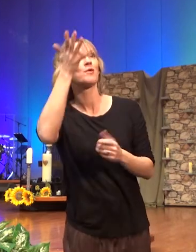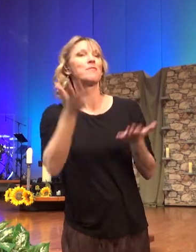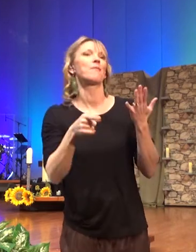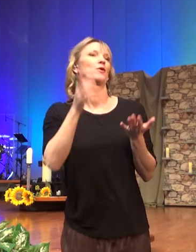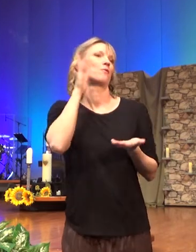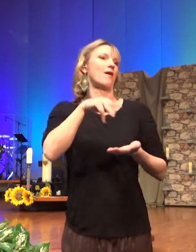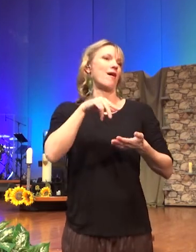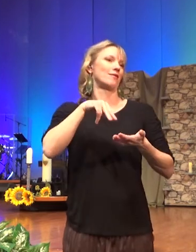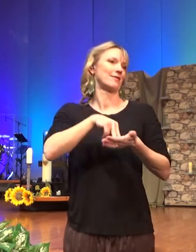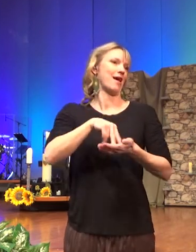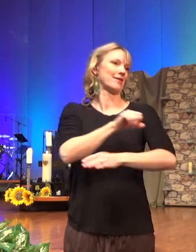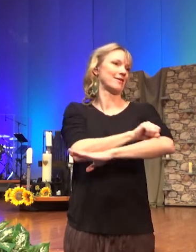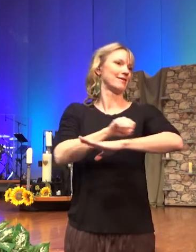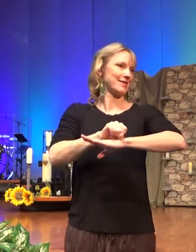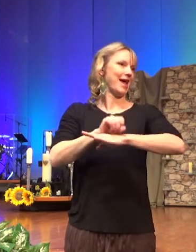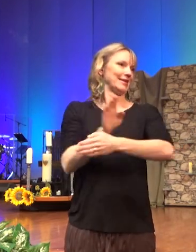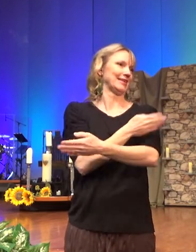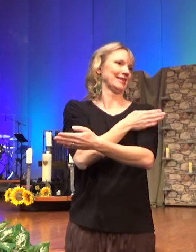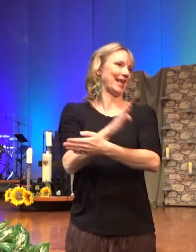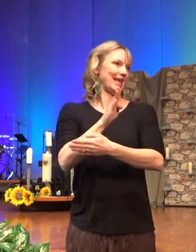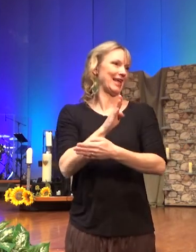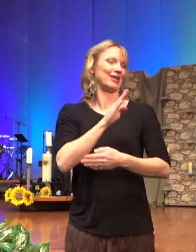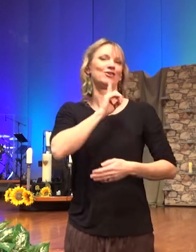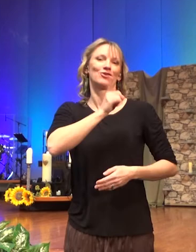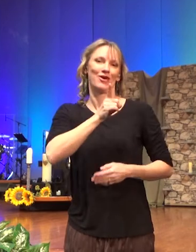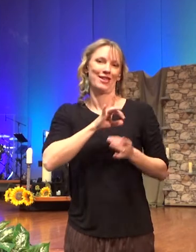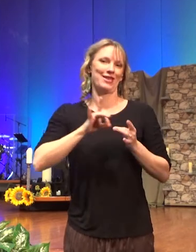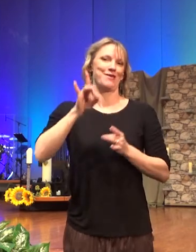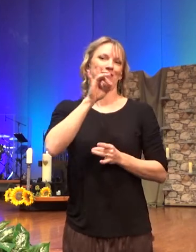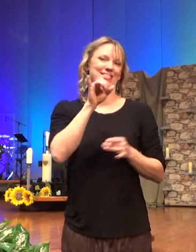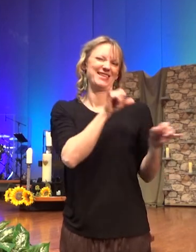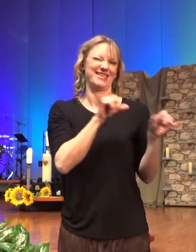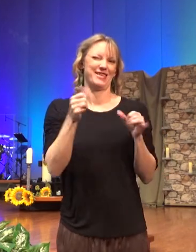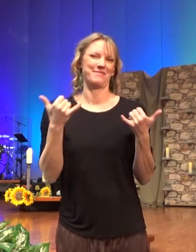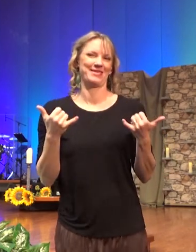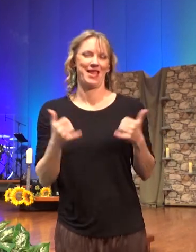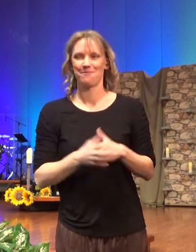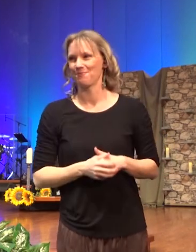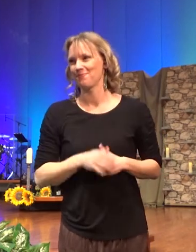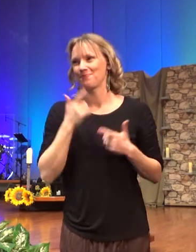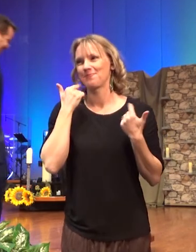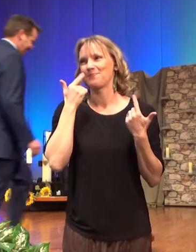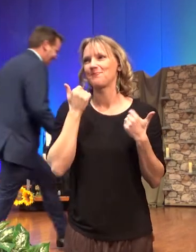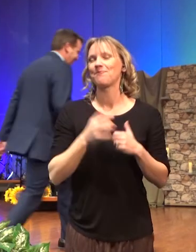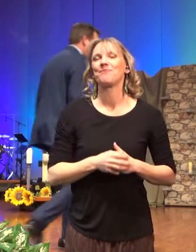might be seeing Shirley the Presence right here on stage, like we're going to do right now.